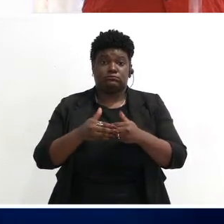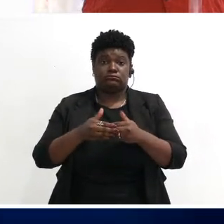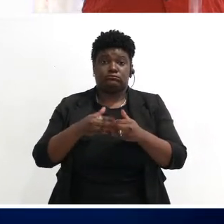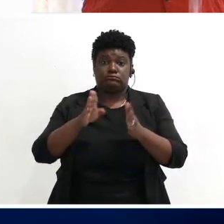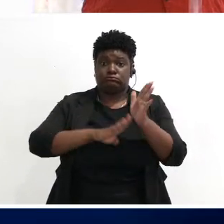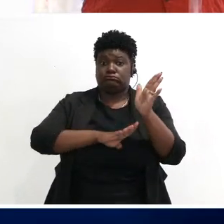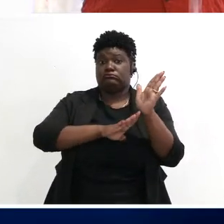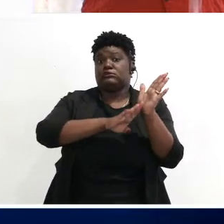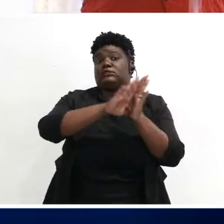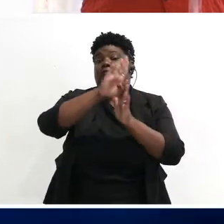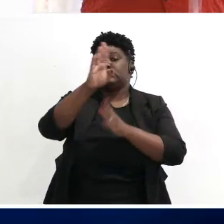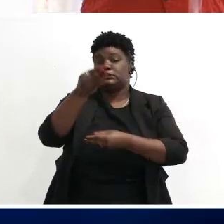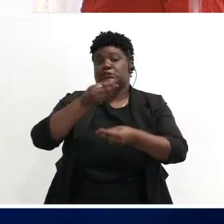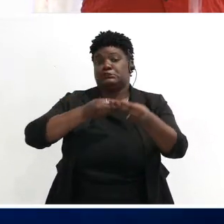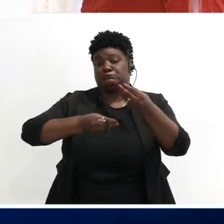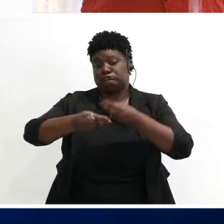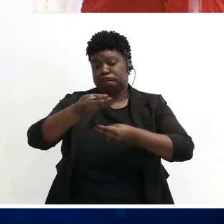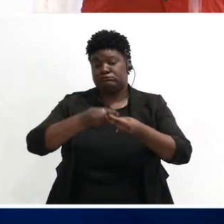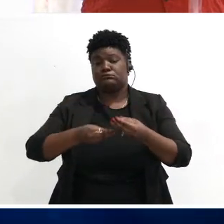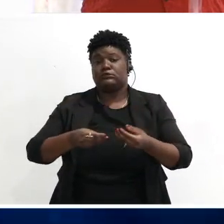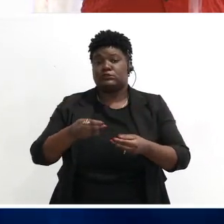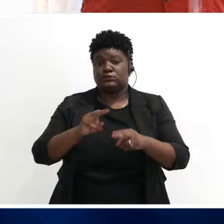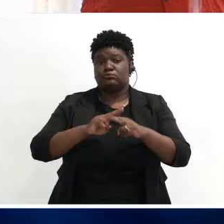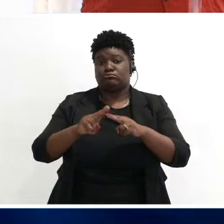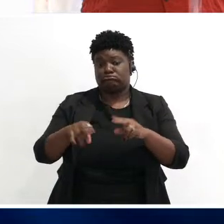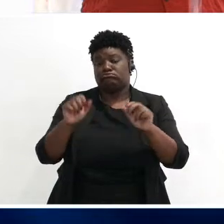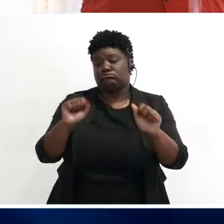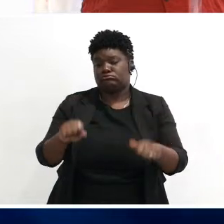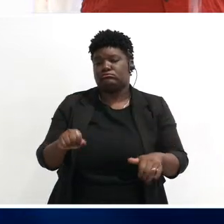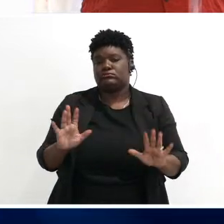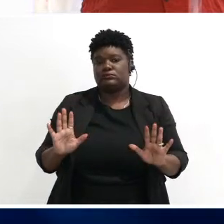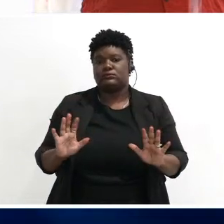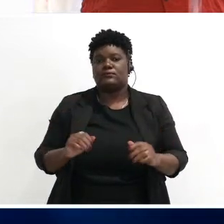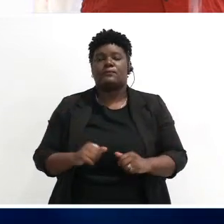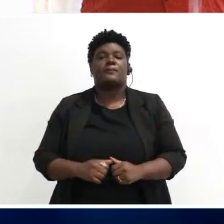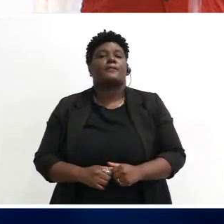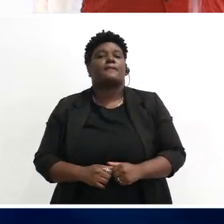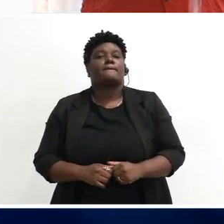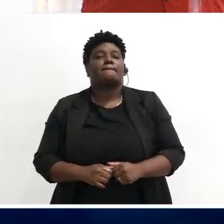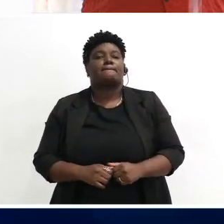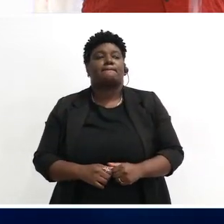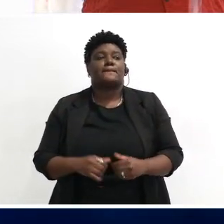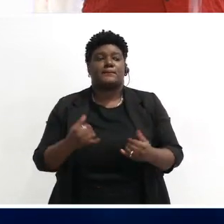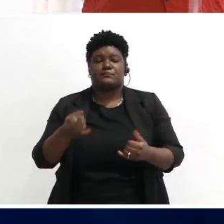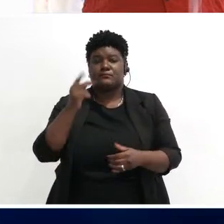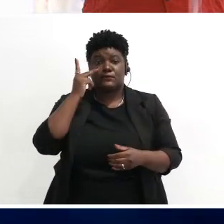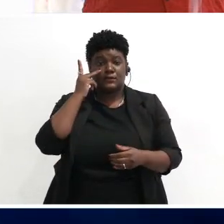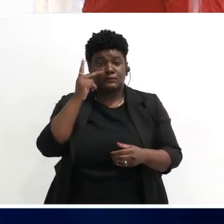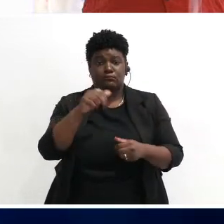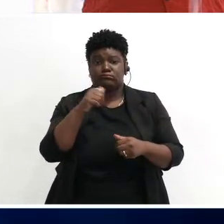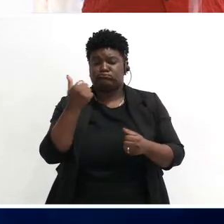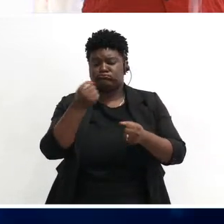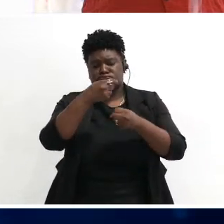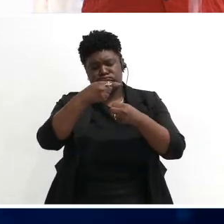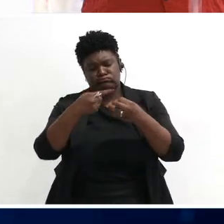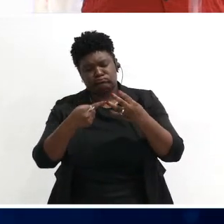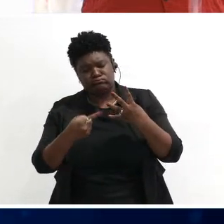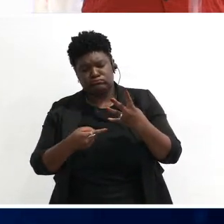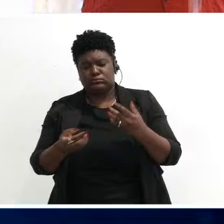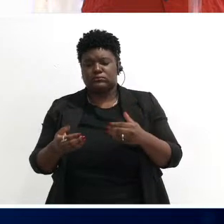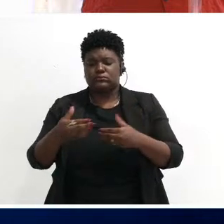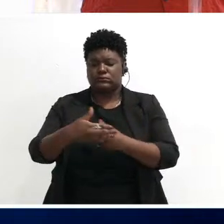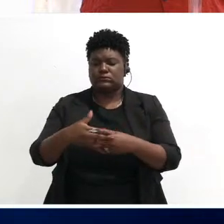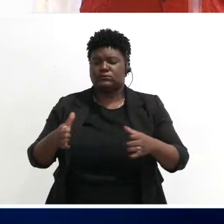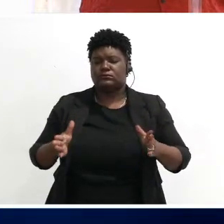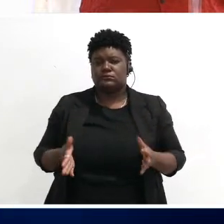And this is another breakdown of the same thing, but with a little bit more detail on what type of advanced packages. So